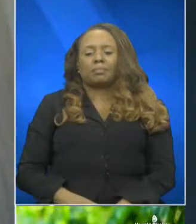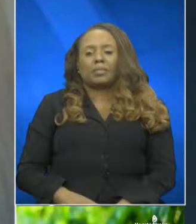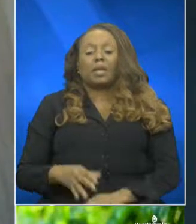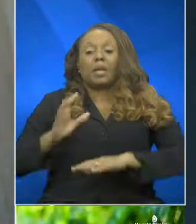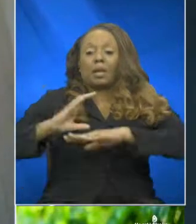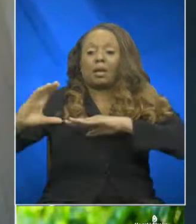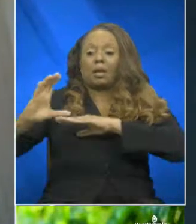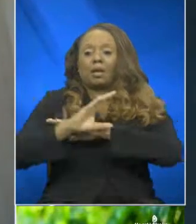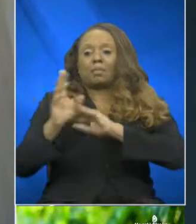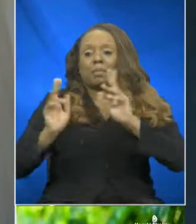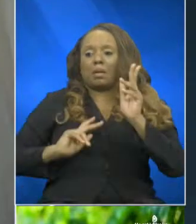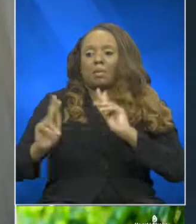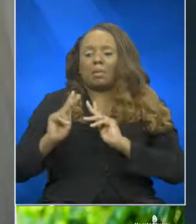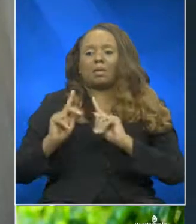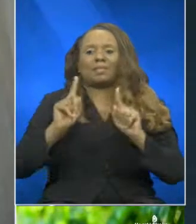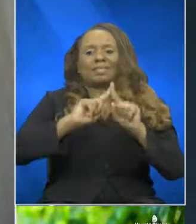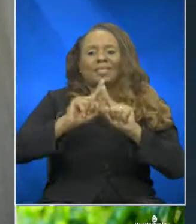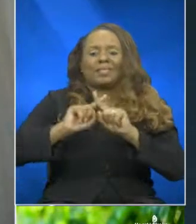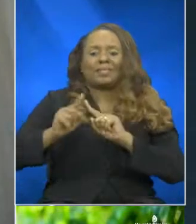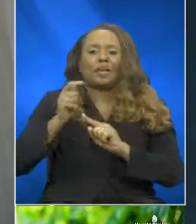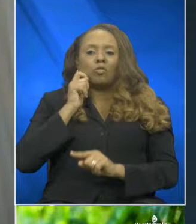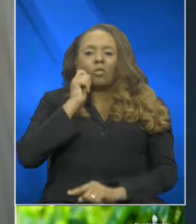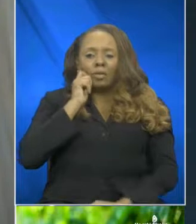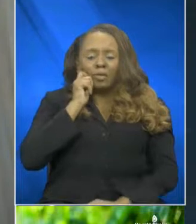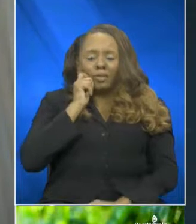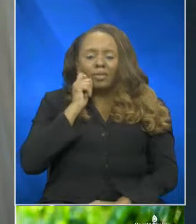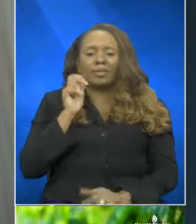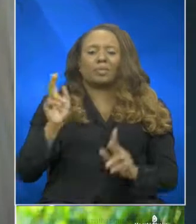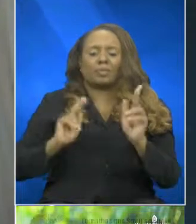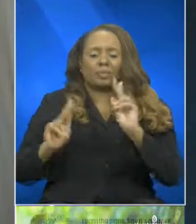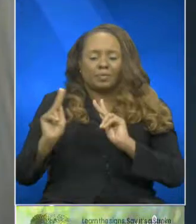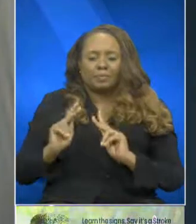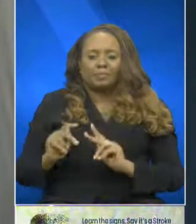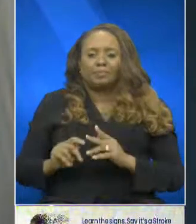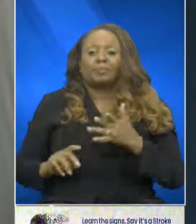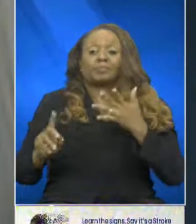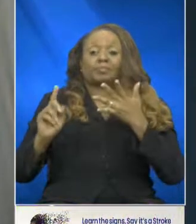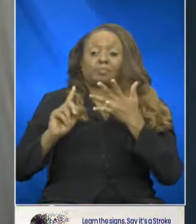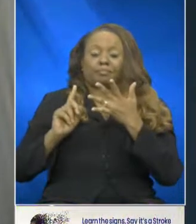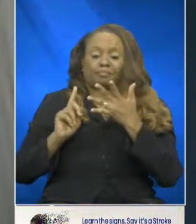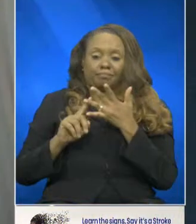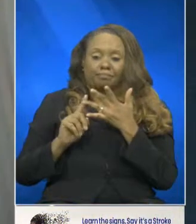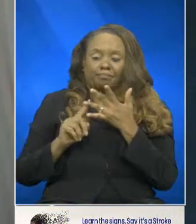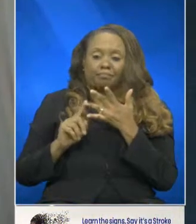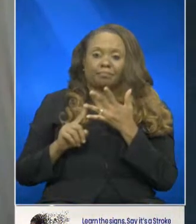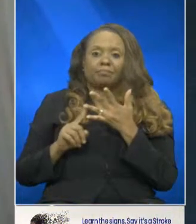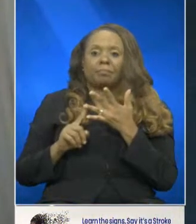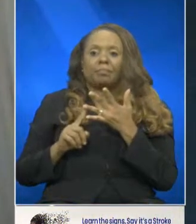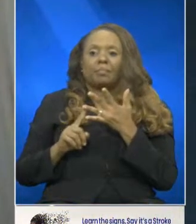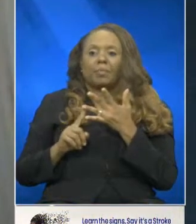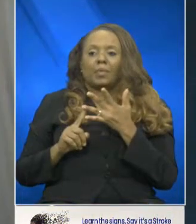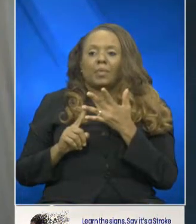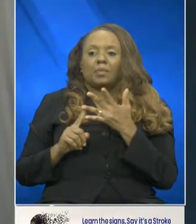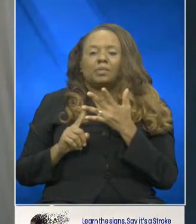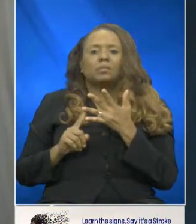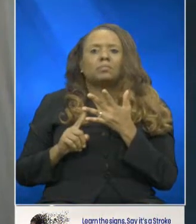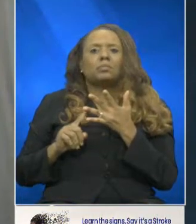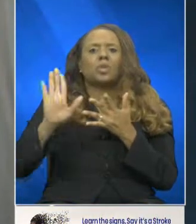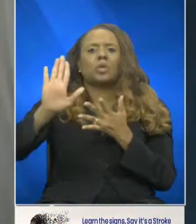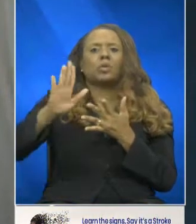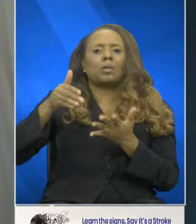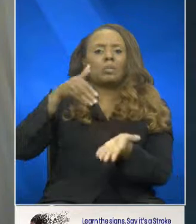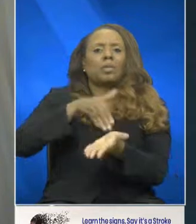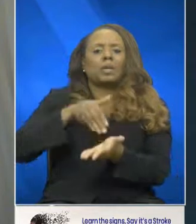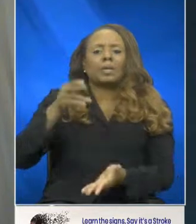want of a better term. Then, of course, there are other factors that you cannot change. If you had a past medical history